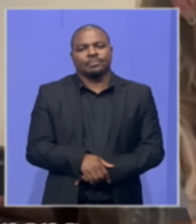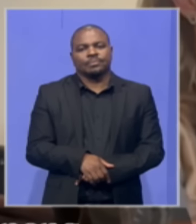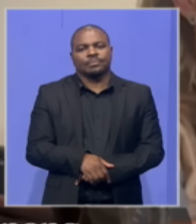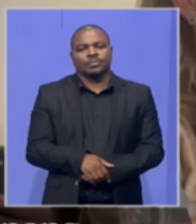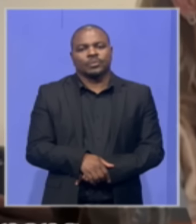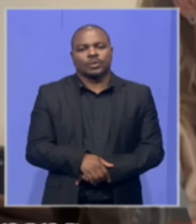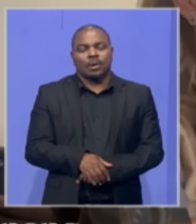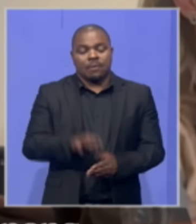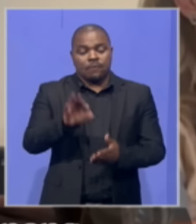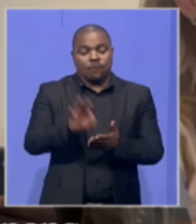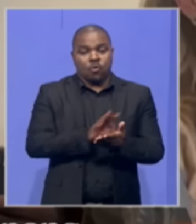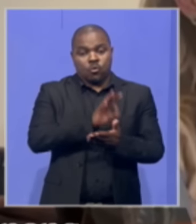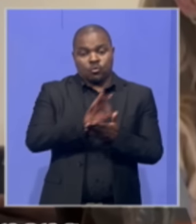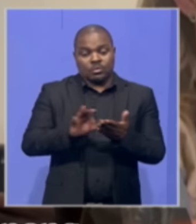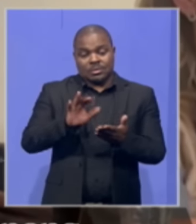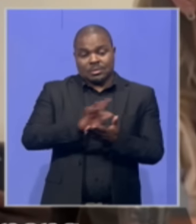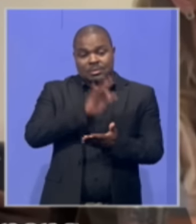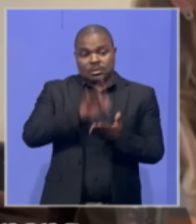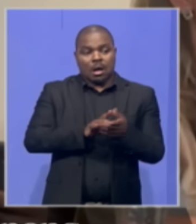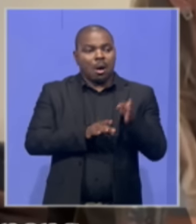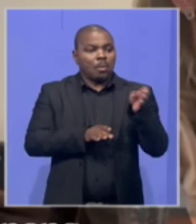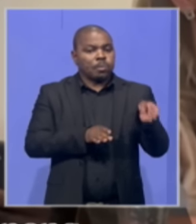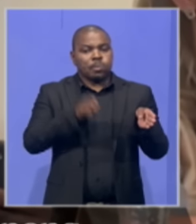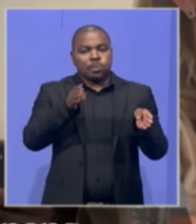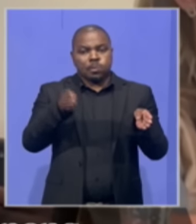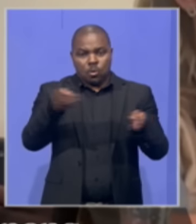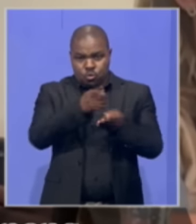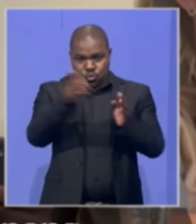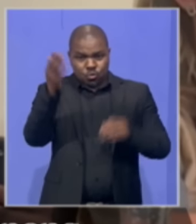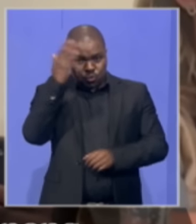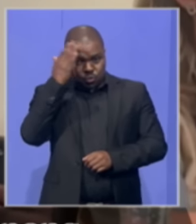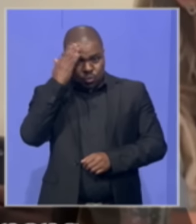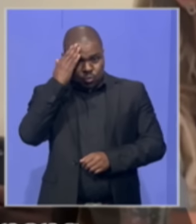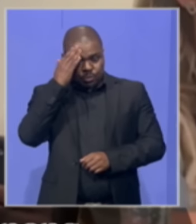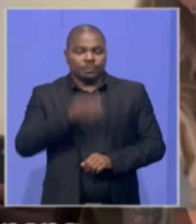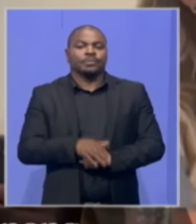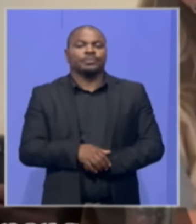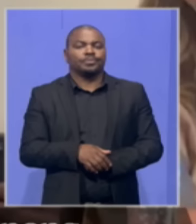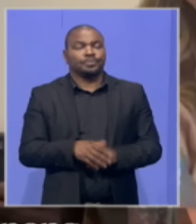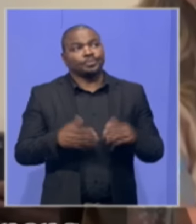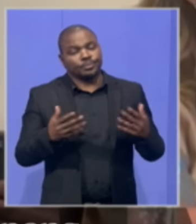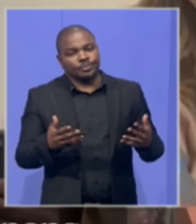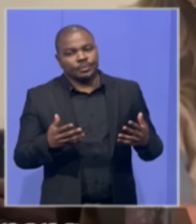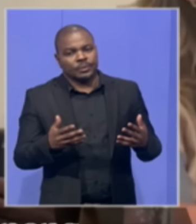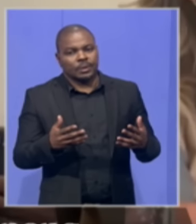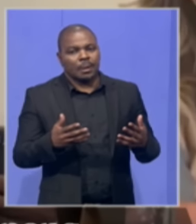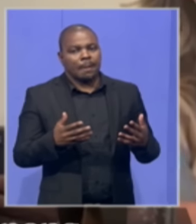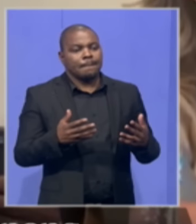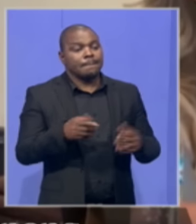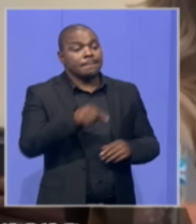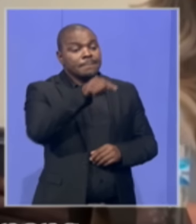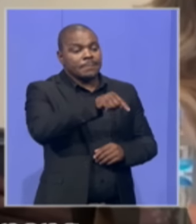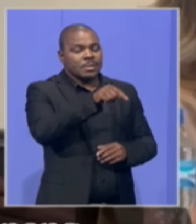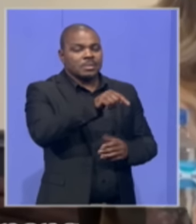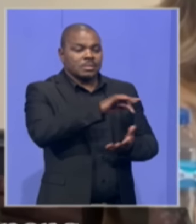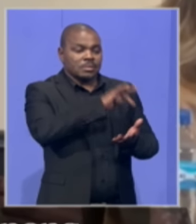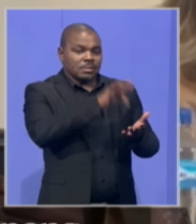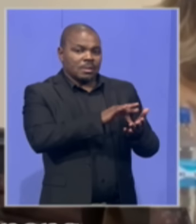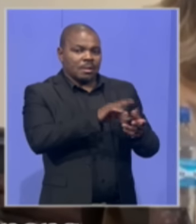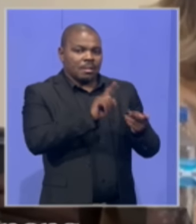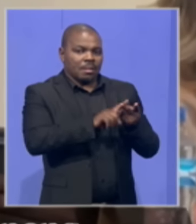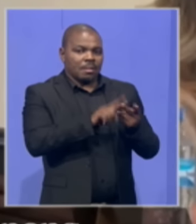Polling stations, as we all know, it is also put in our polling stations. The